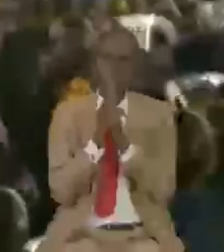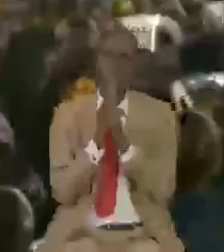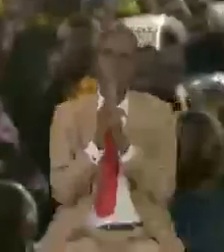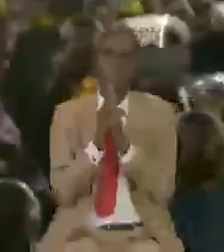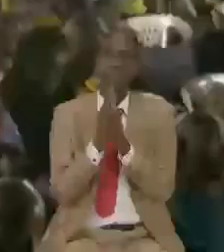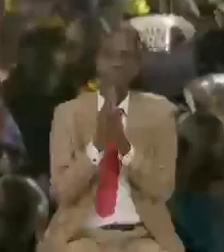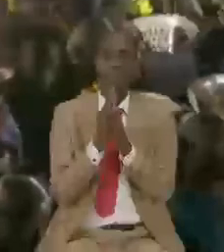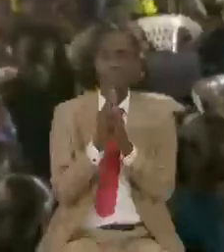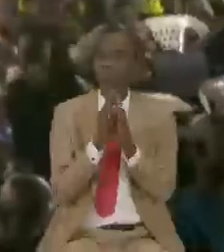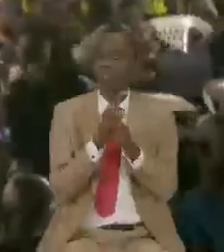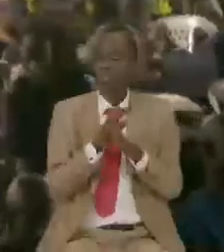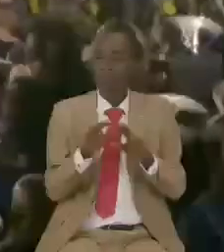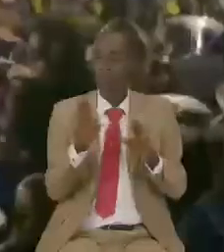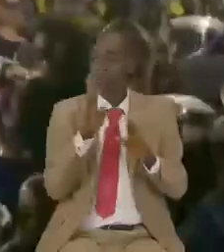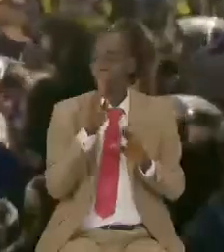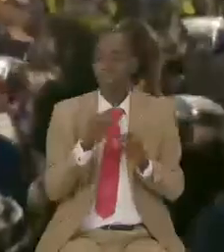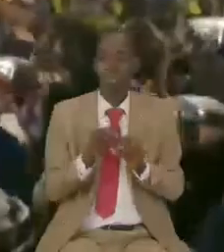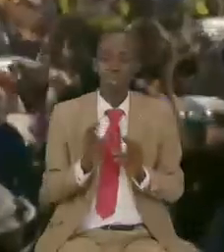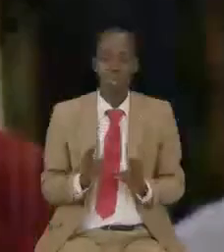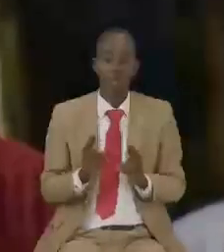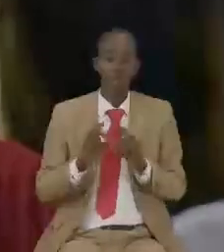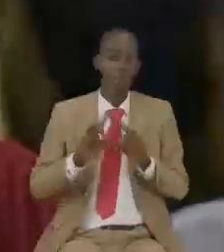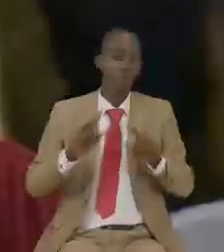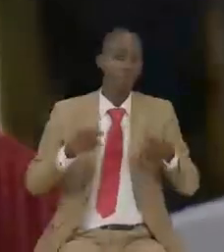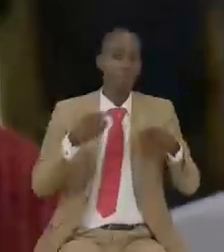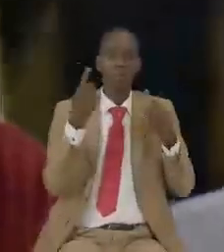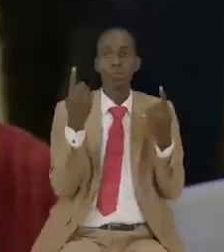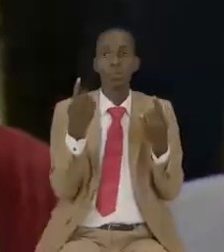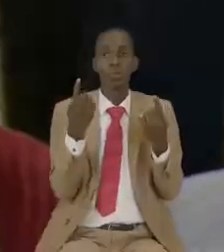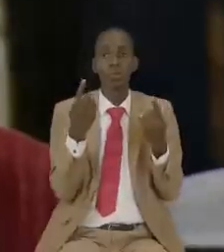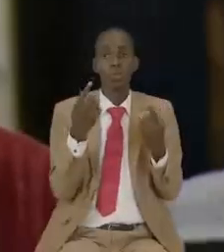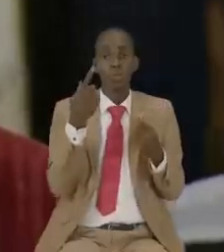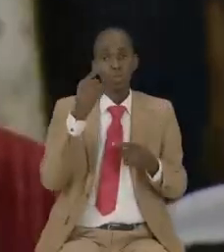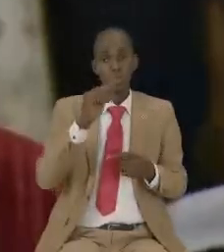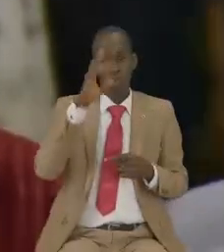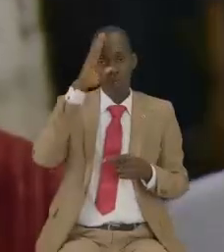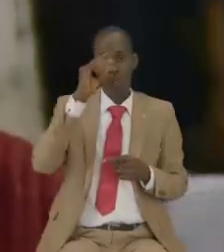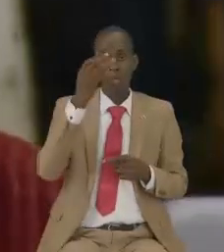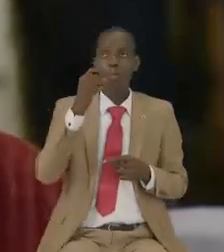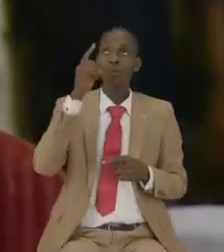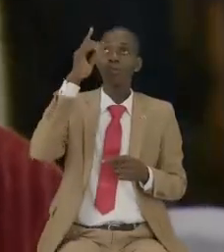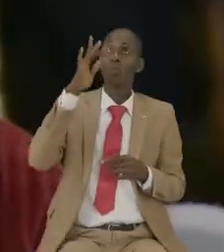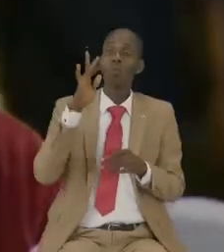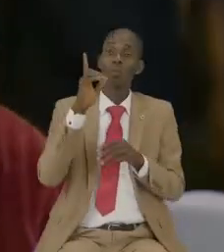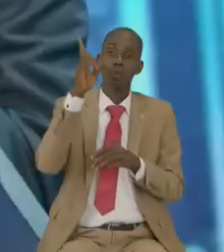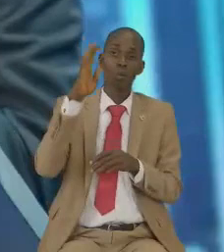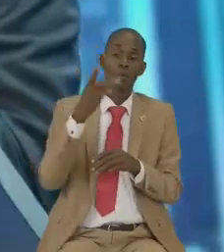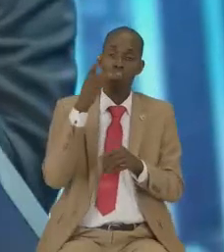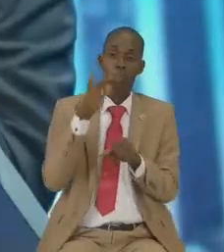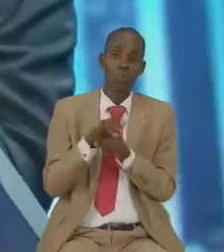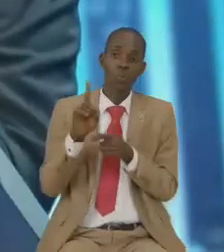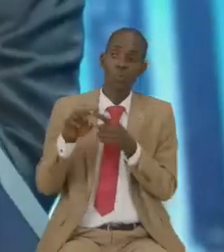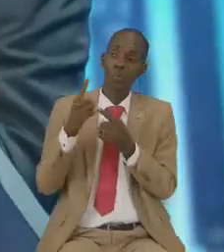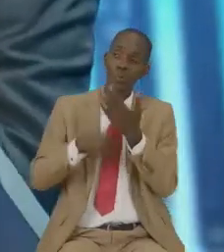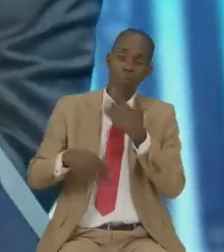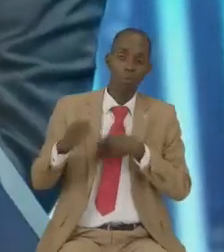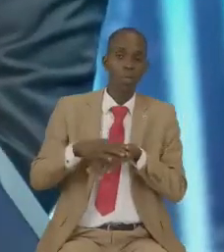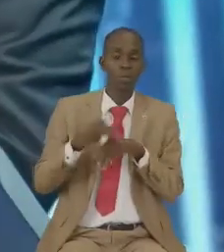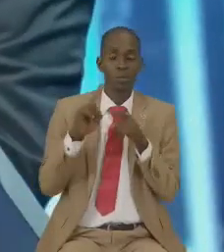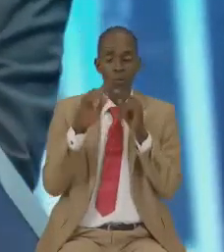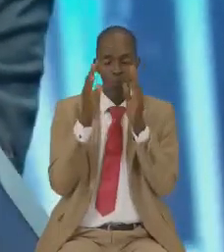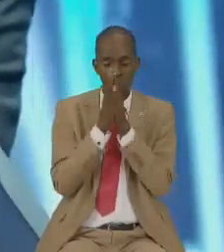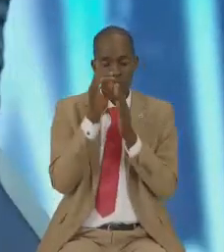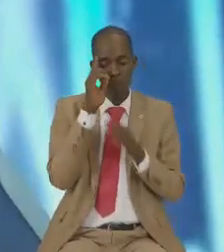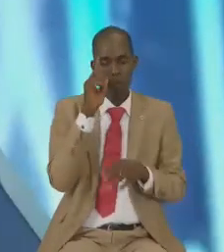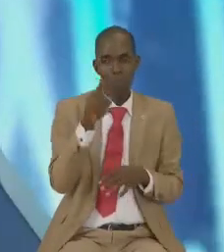Nobody should leave, because the man of God said he's coming to pray for you. Don't be in a hurry to go. We have